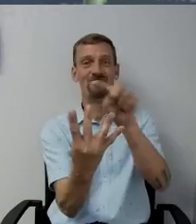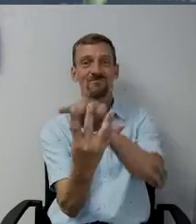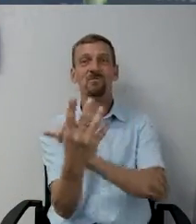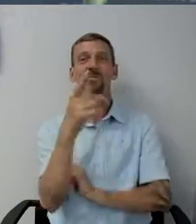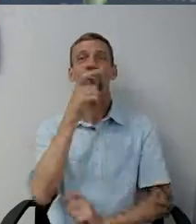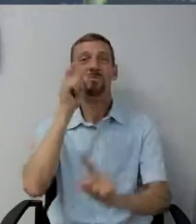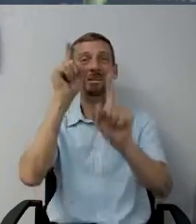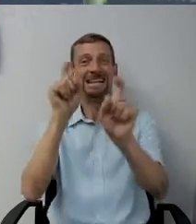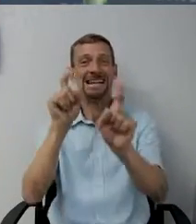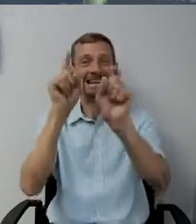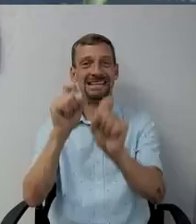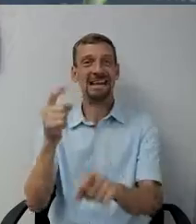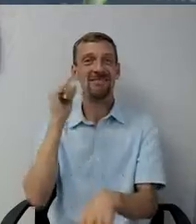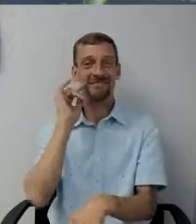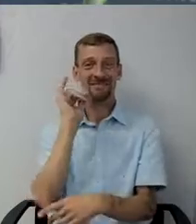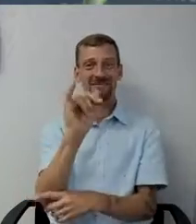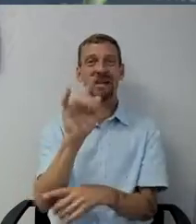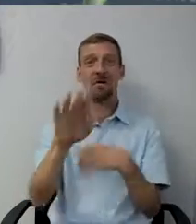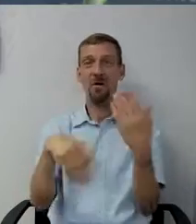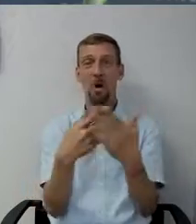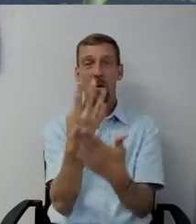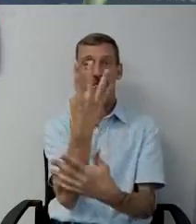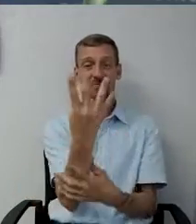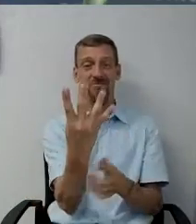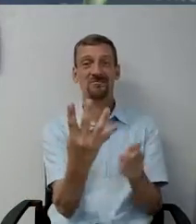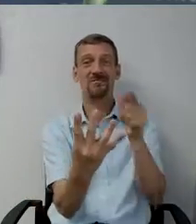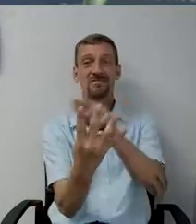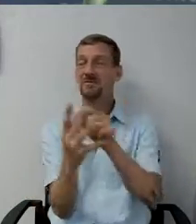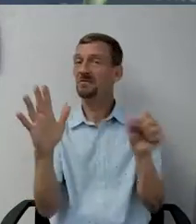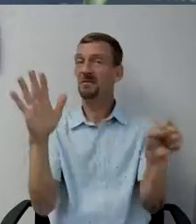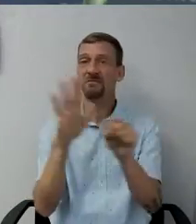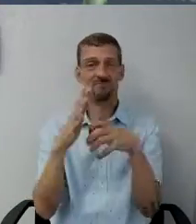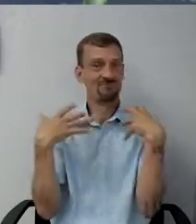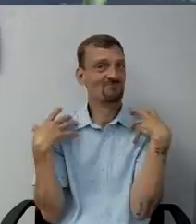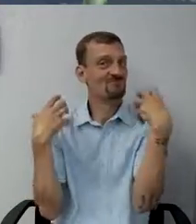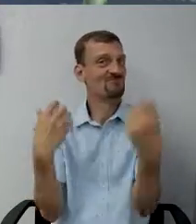virus, and all 4 of them have fully recovered. So that's a really positive thing.